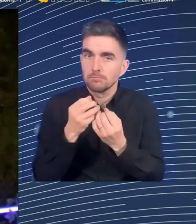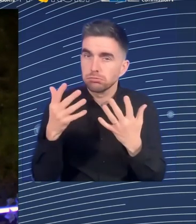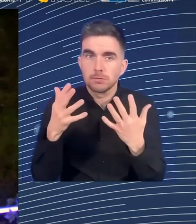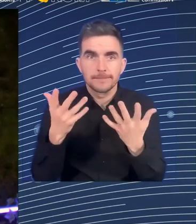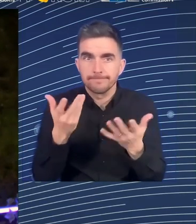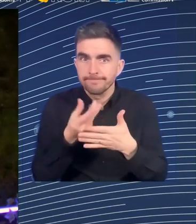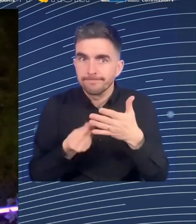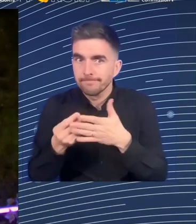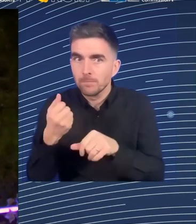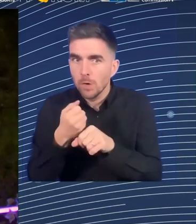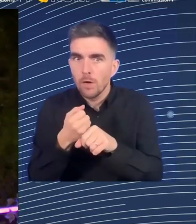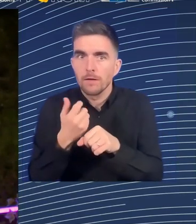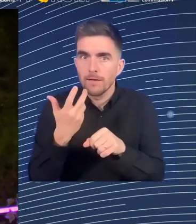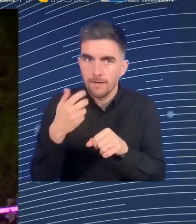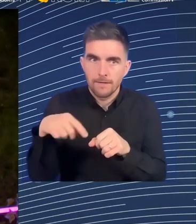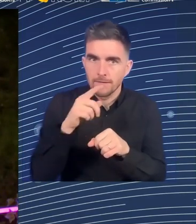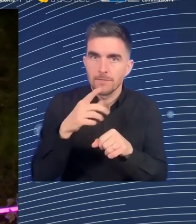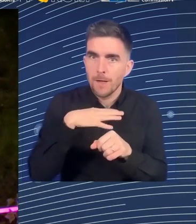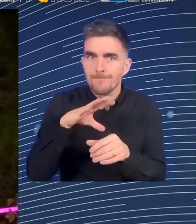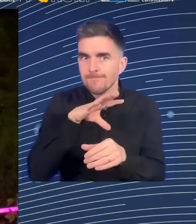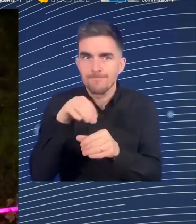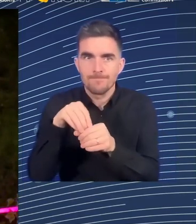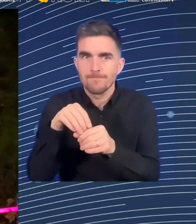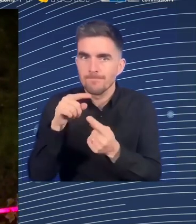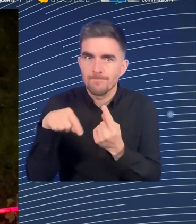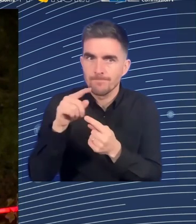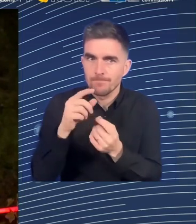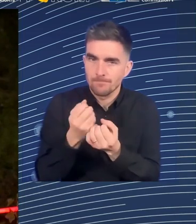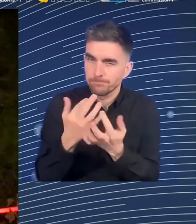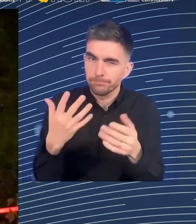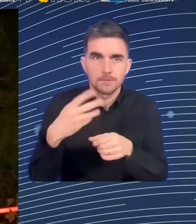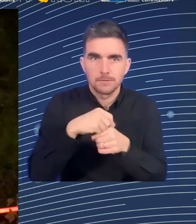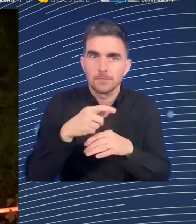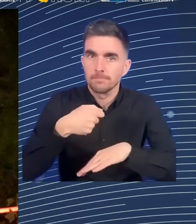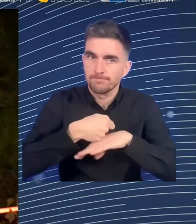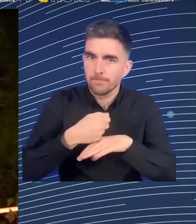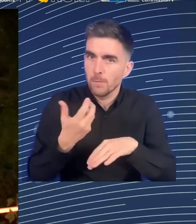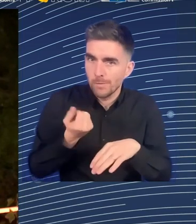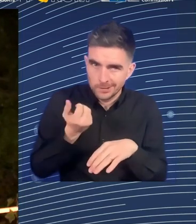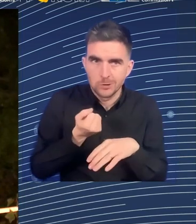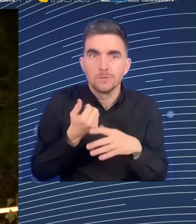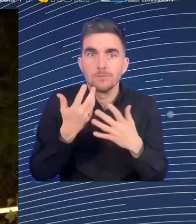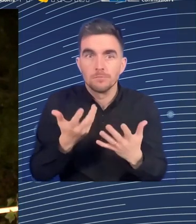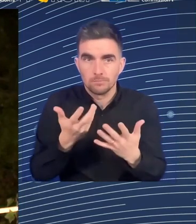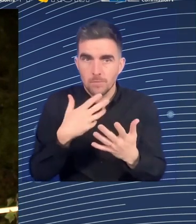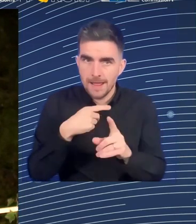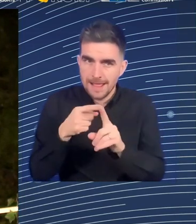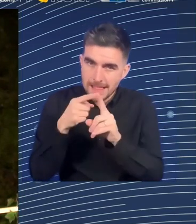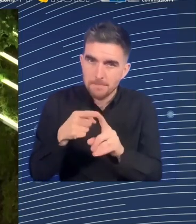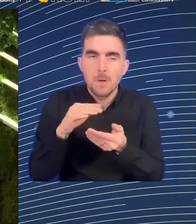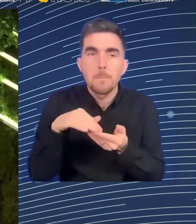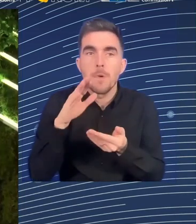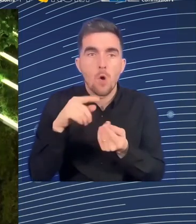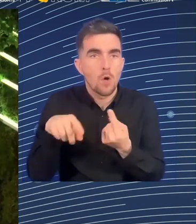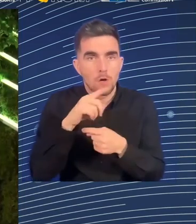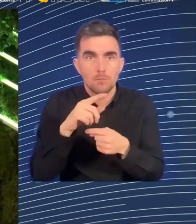collective bargaining leads to better working conditions, very, very clearly. So these two points at this stage. Thank